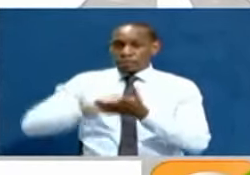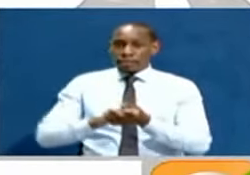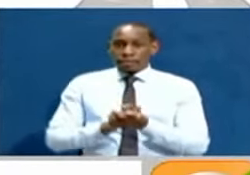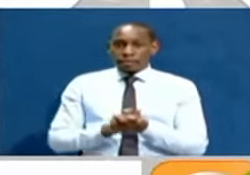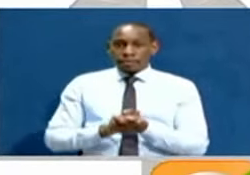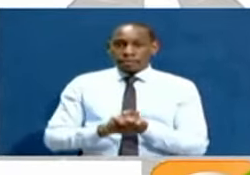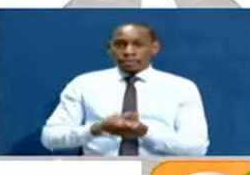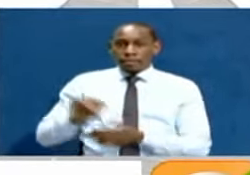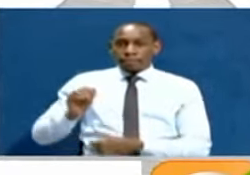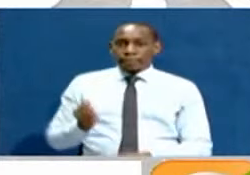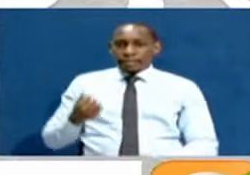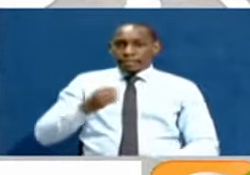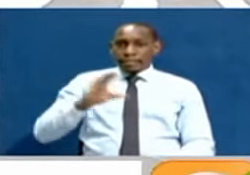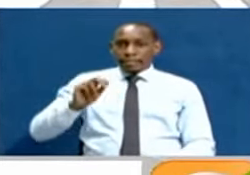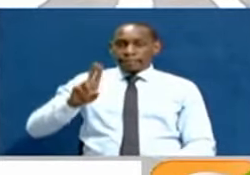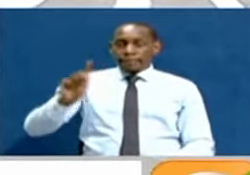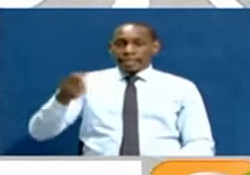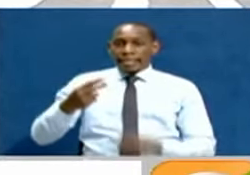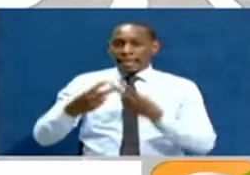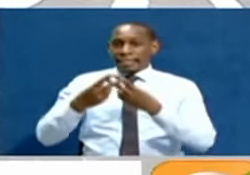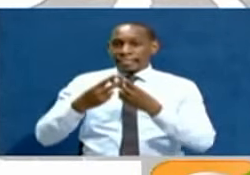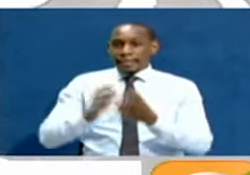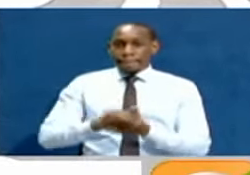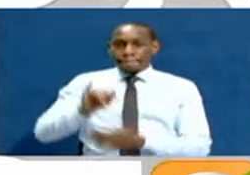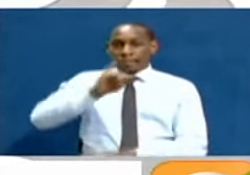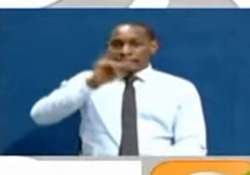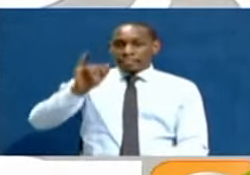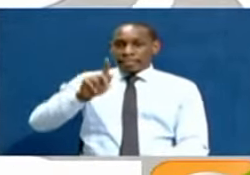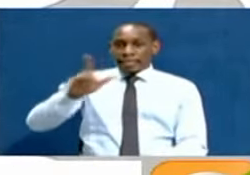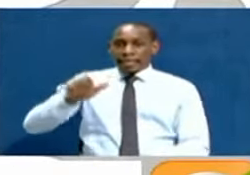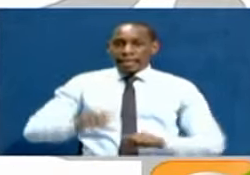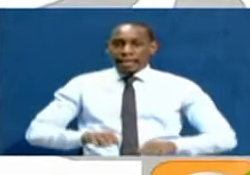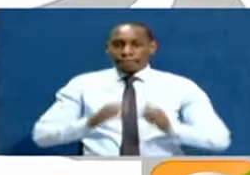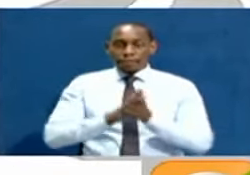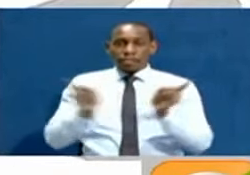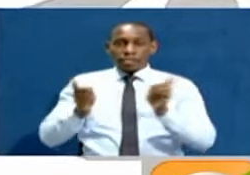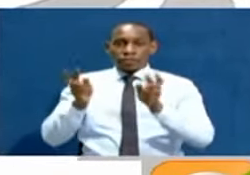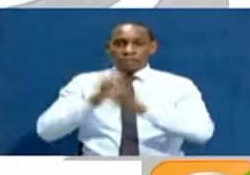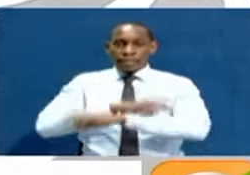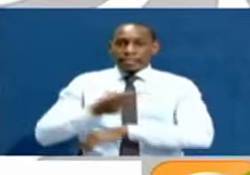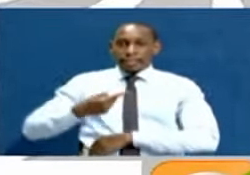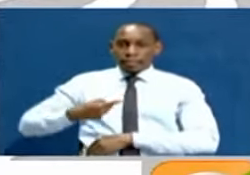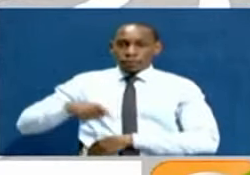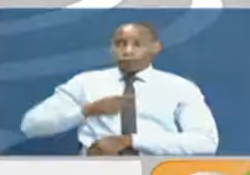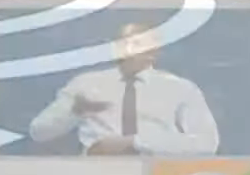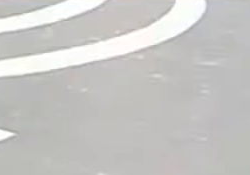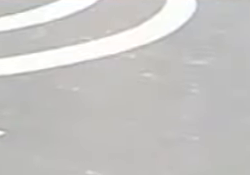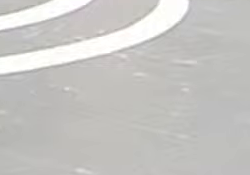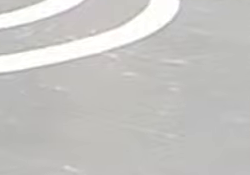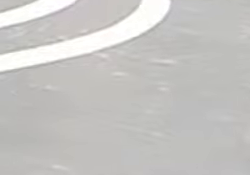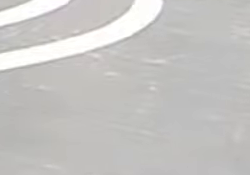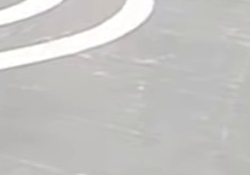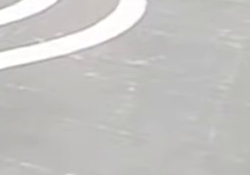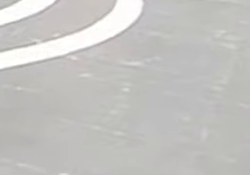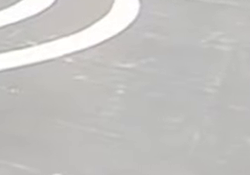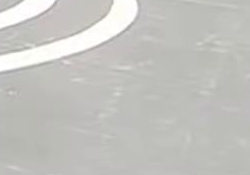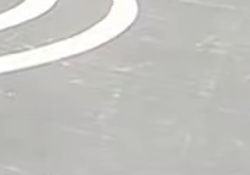Twitter handle is @QueenAngerJeff, @CitizenTVKenya, the hashtag JKLive. JKLive takes a break. We'll be back in a moment.